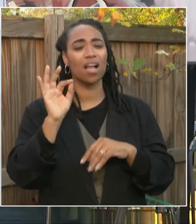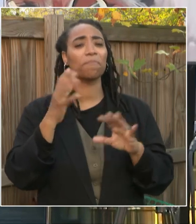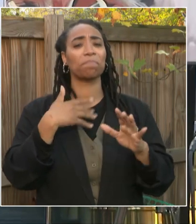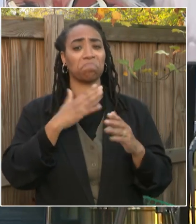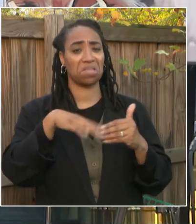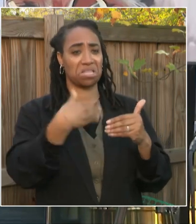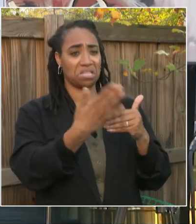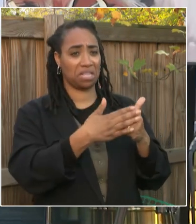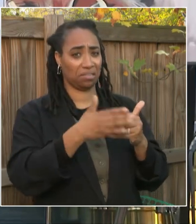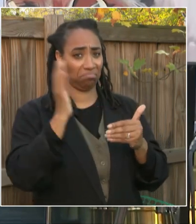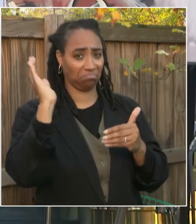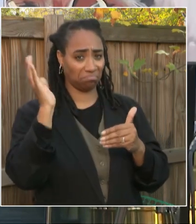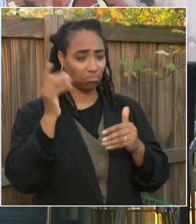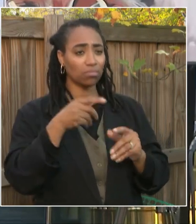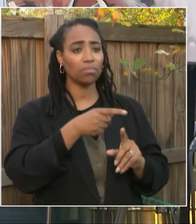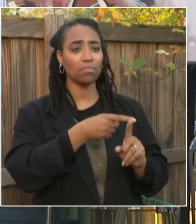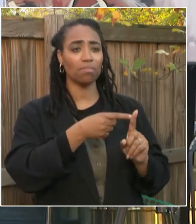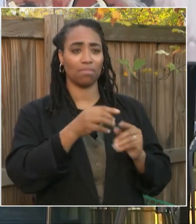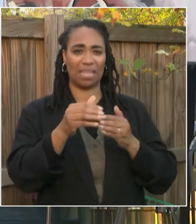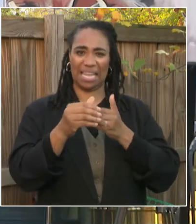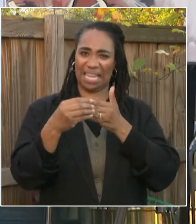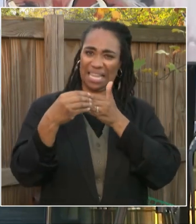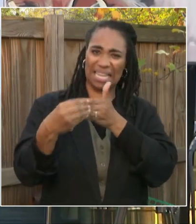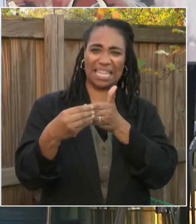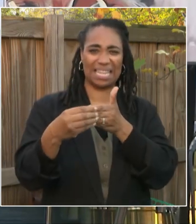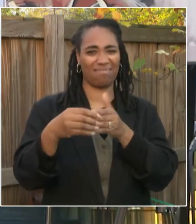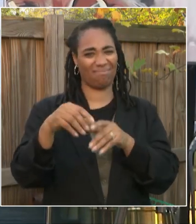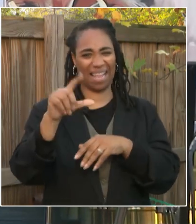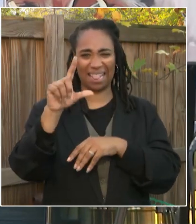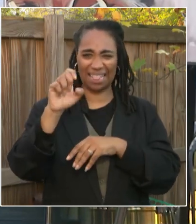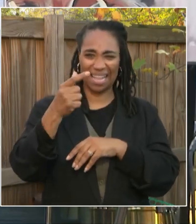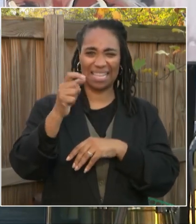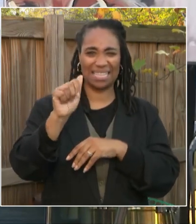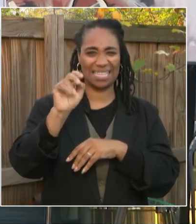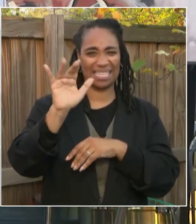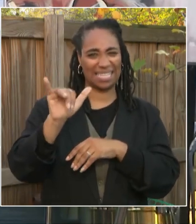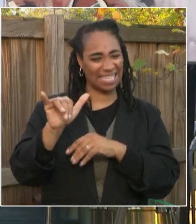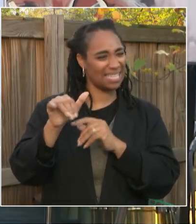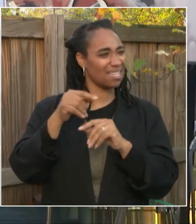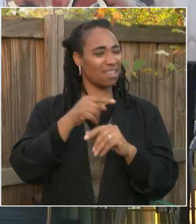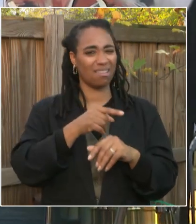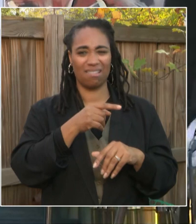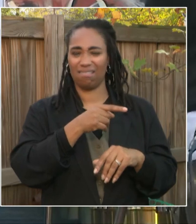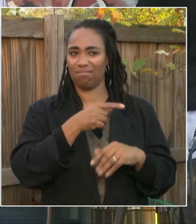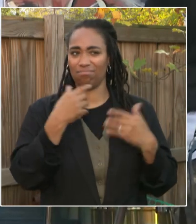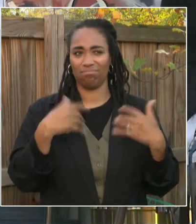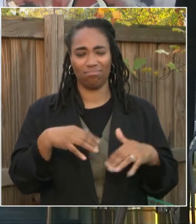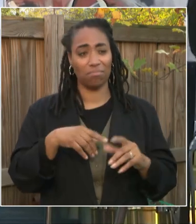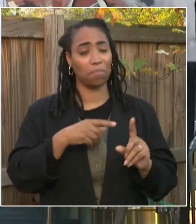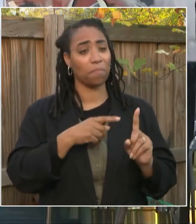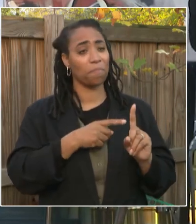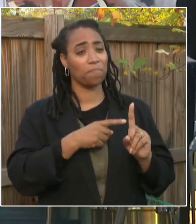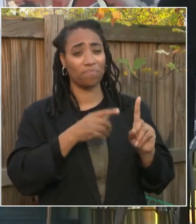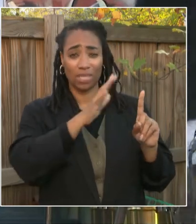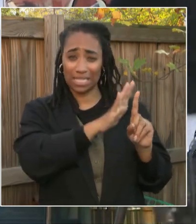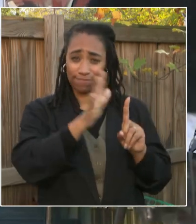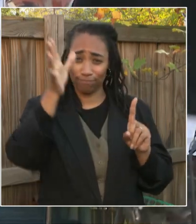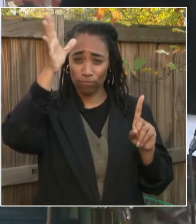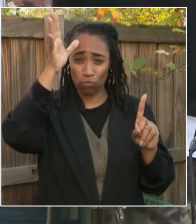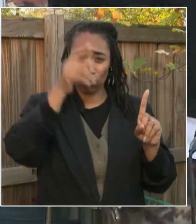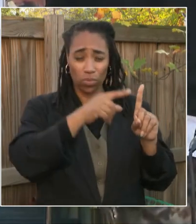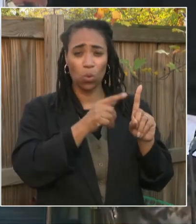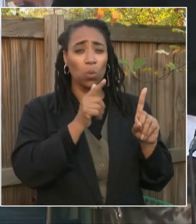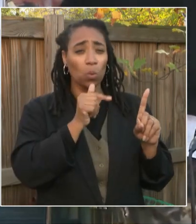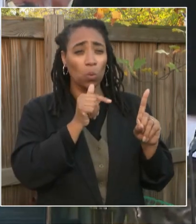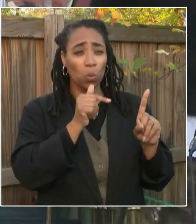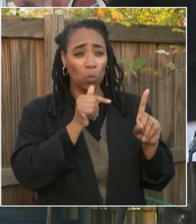grateful for the work he is doing with the Chuck Brown Band as he continues the legacy of his father, the godfather of go-go